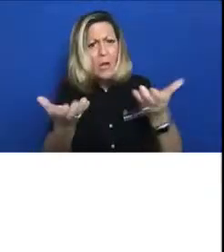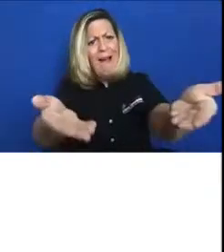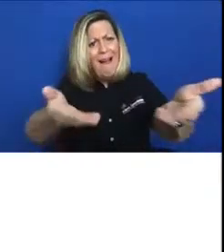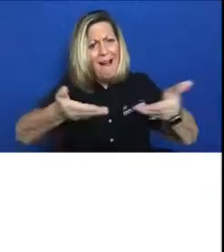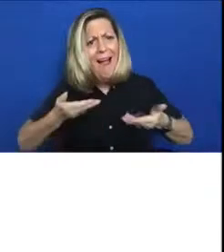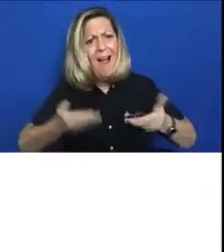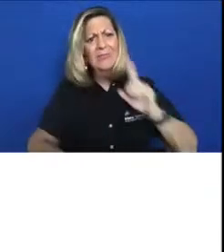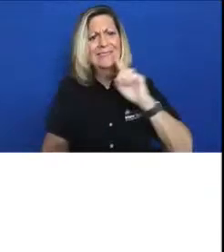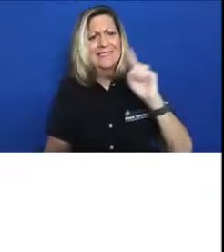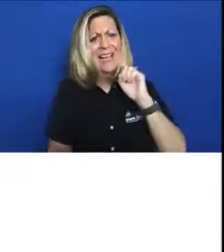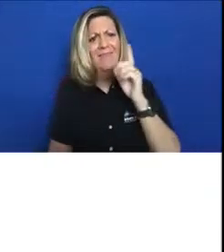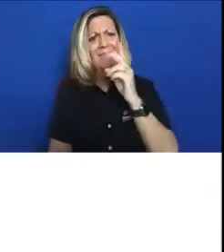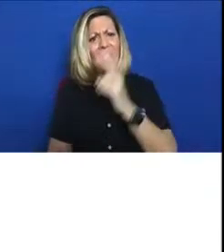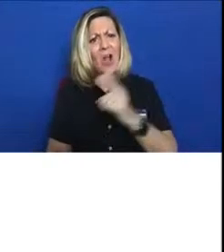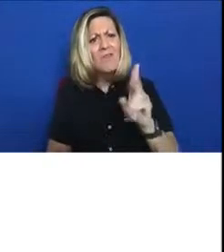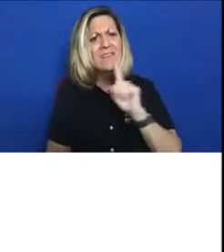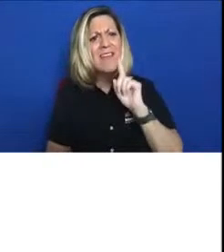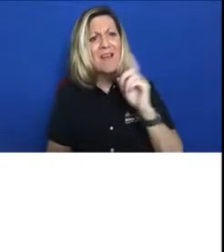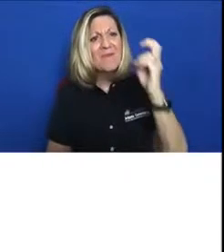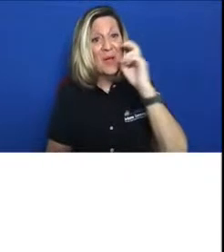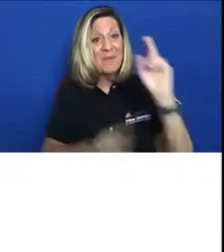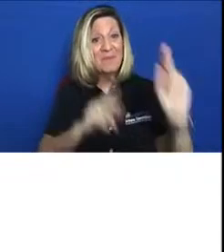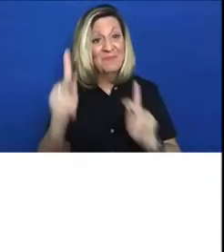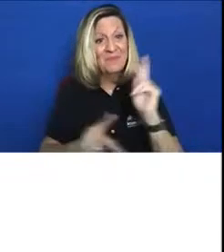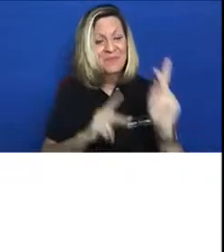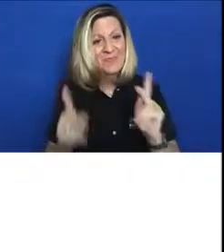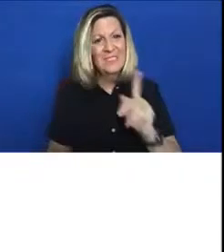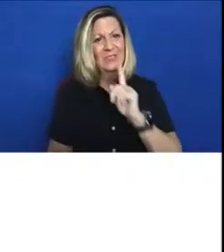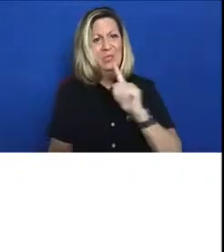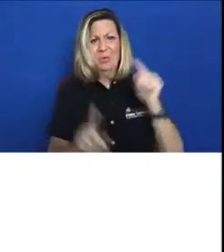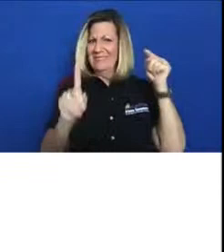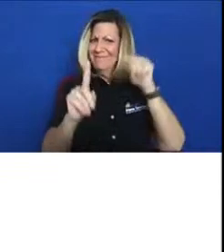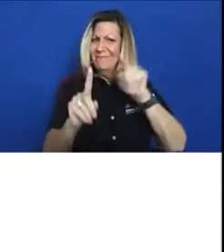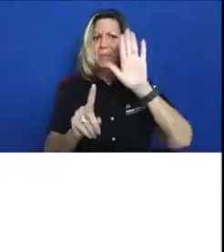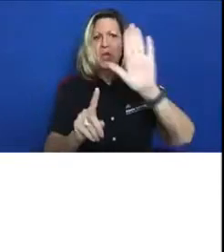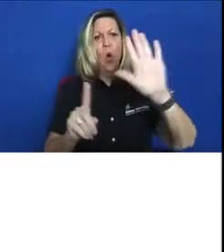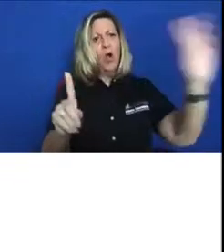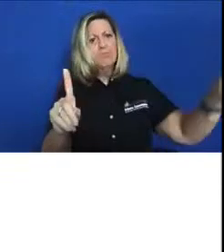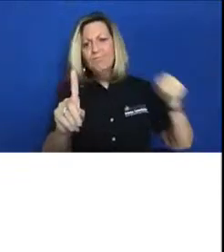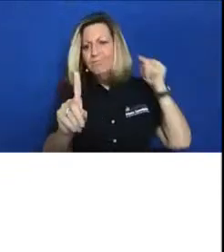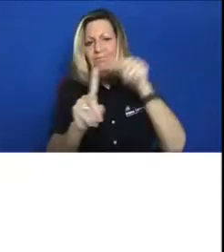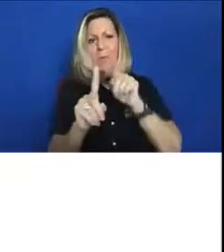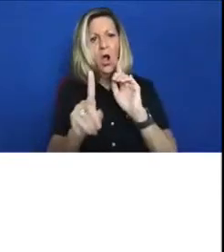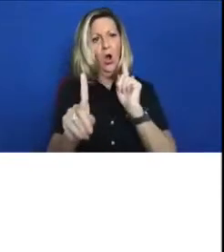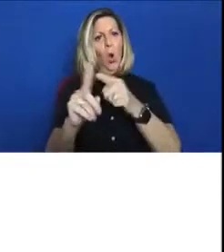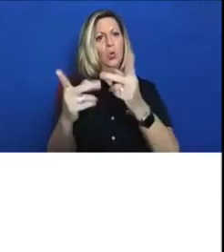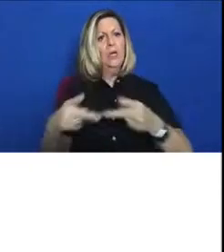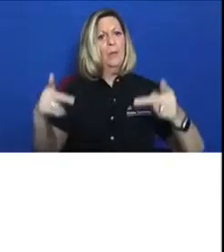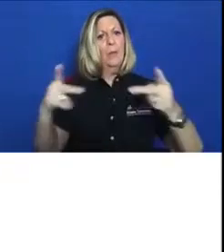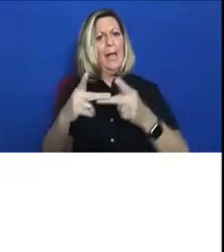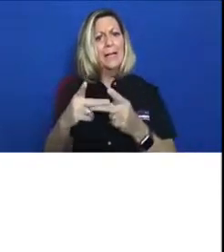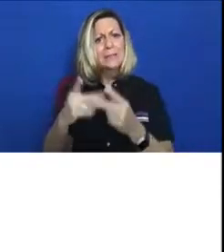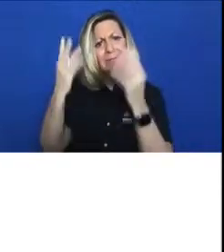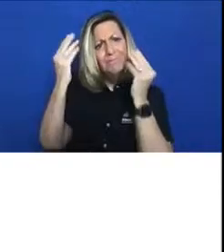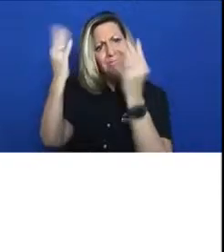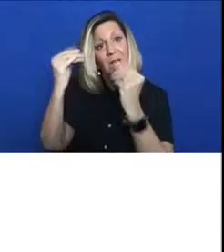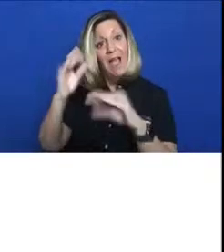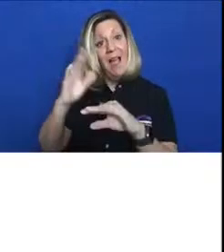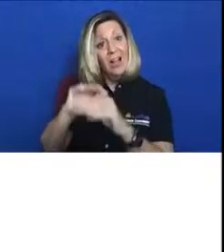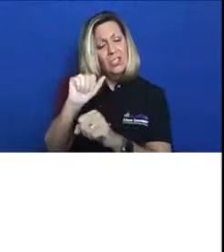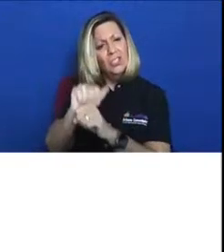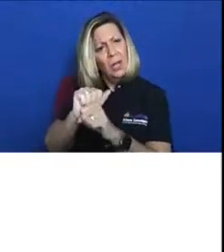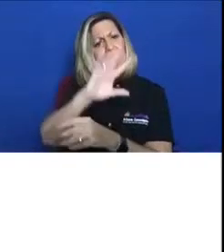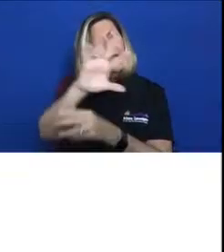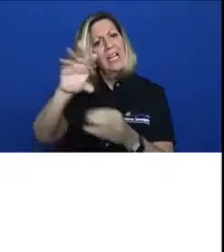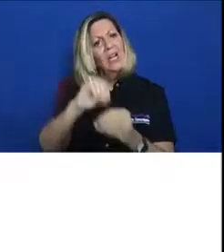We'll be partnering with different organizations who are looking to hire deaf, hard of hearing, and deaf-blind people. So you can look in